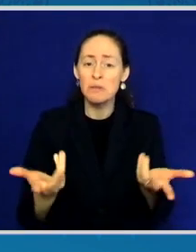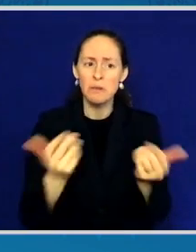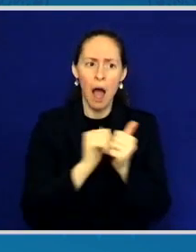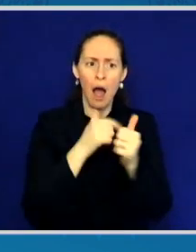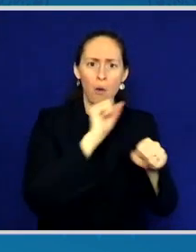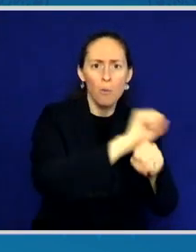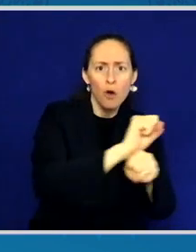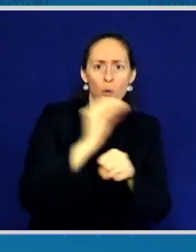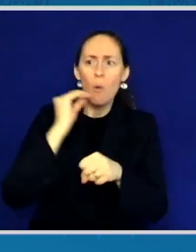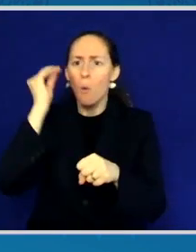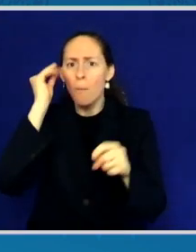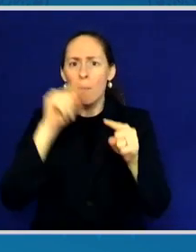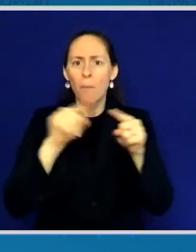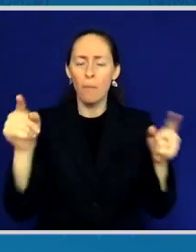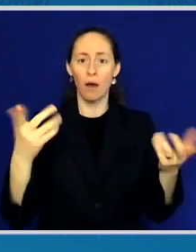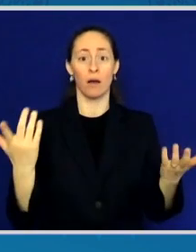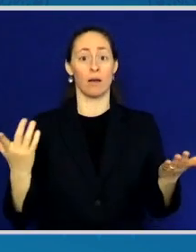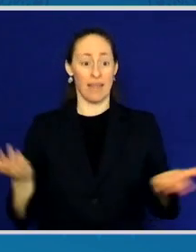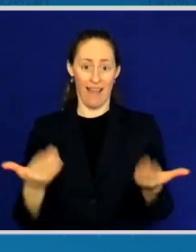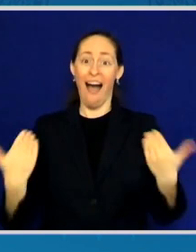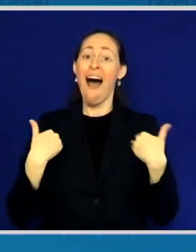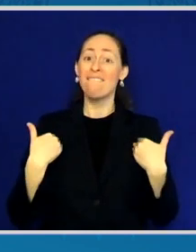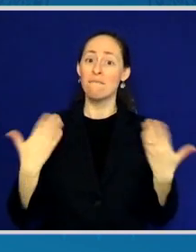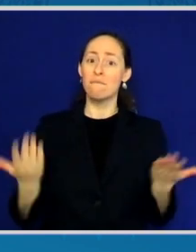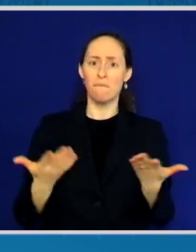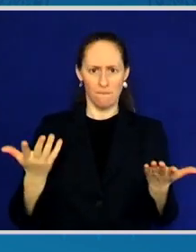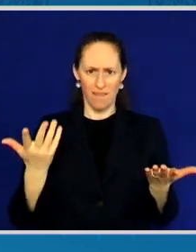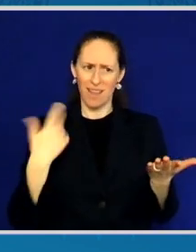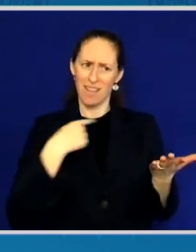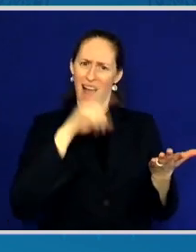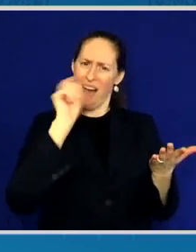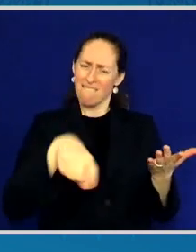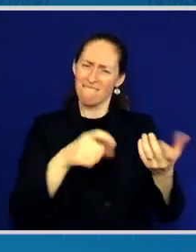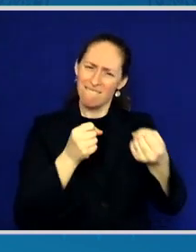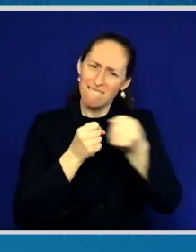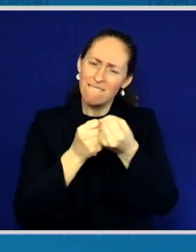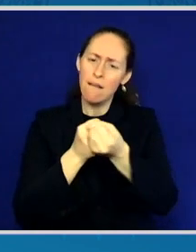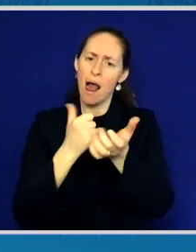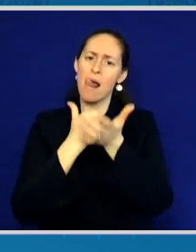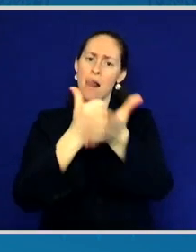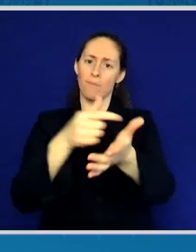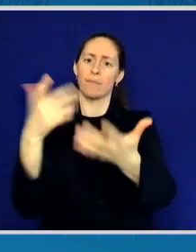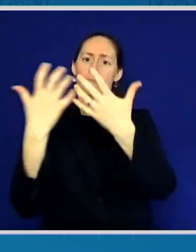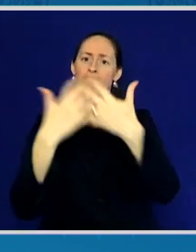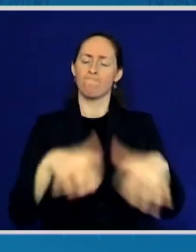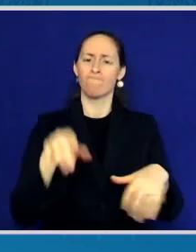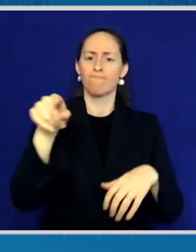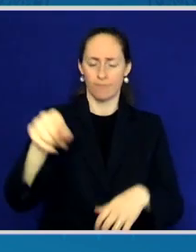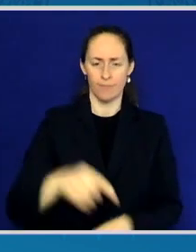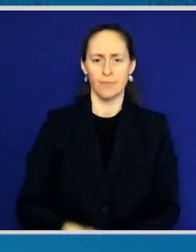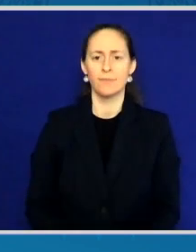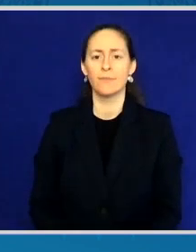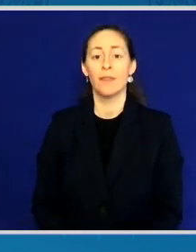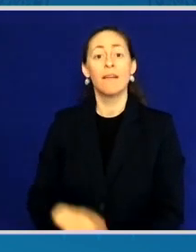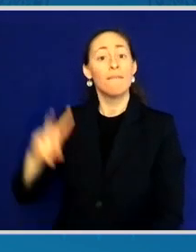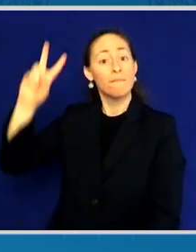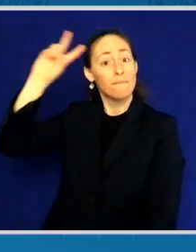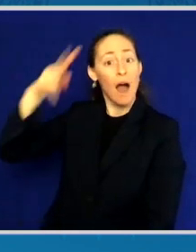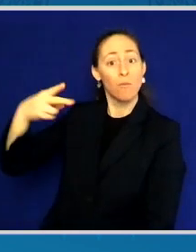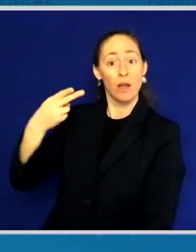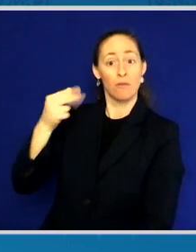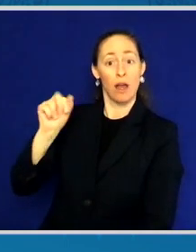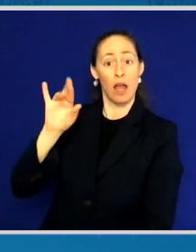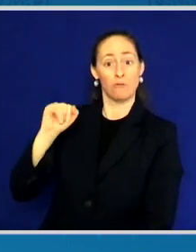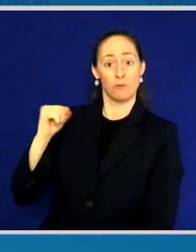together. So my pleasure to introduce Vice President Harris. She came here, she and I were here together